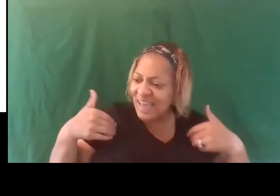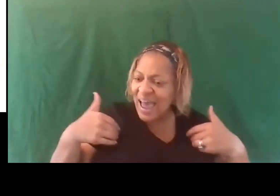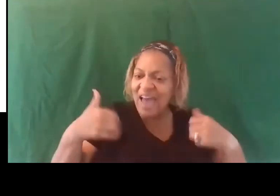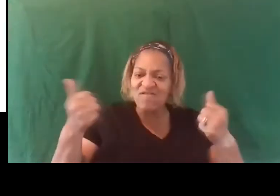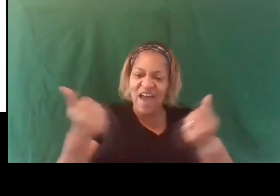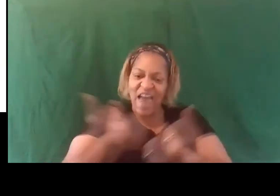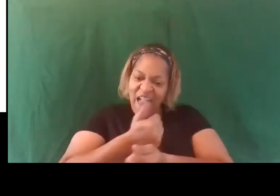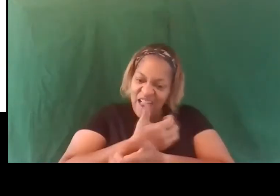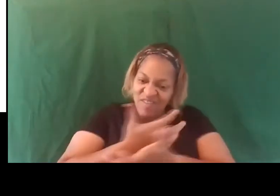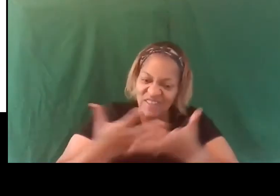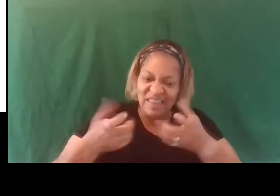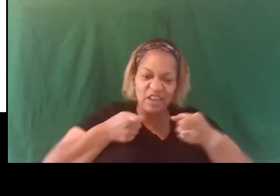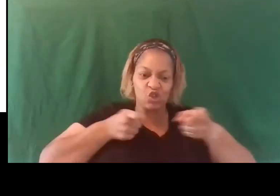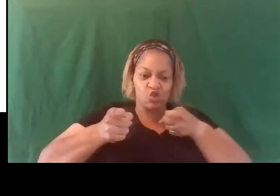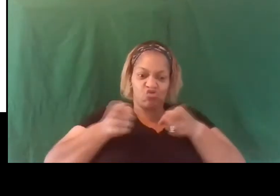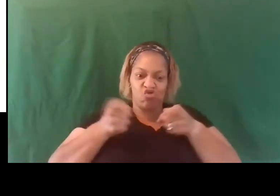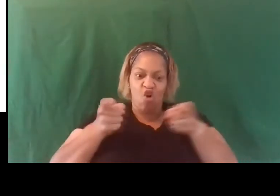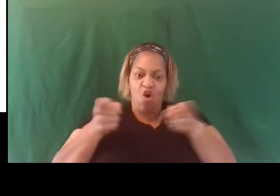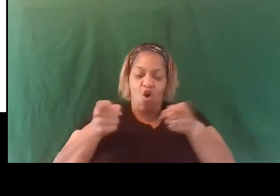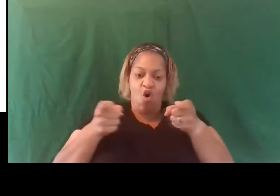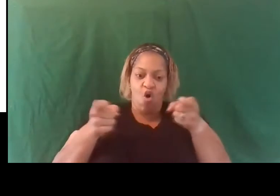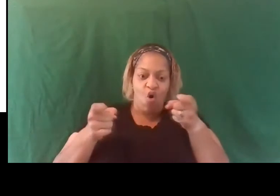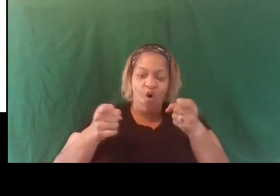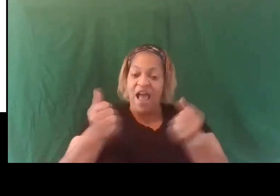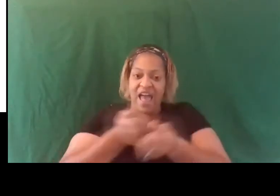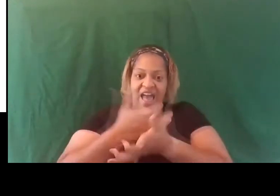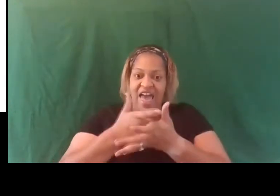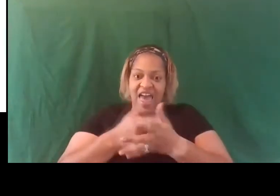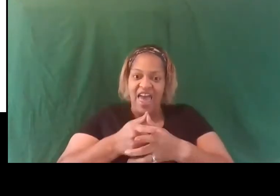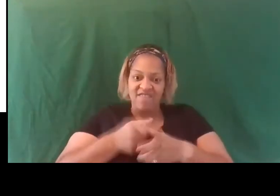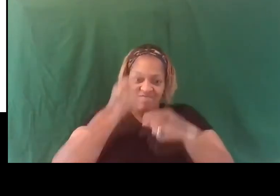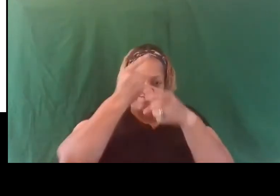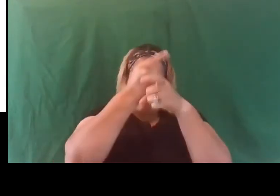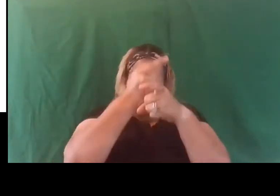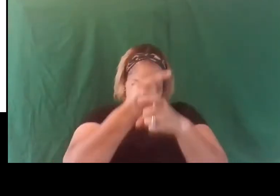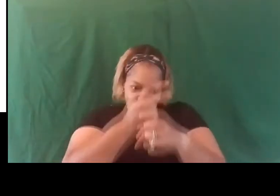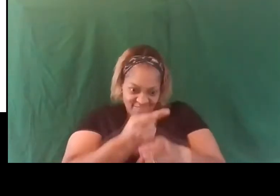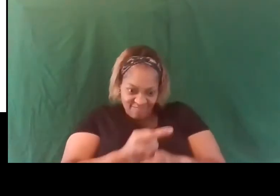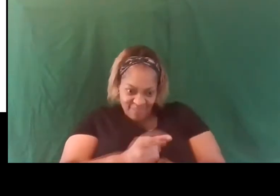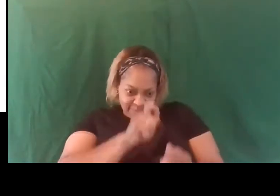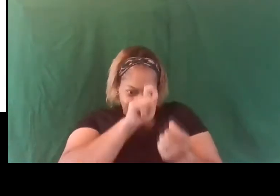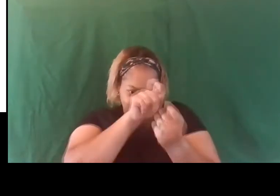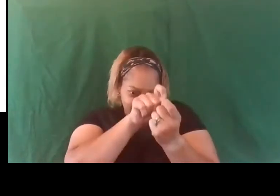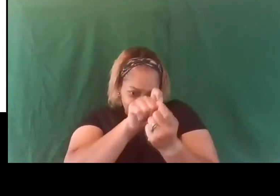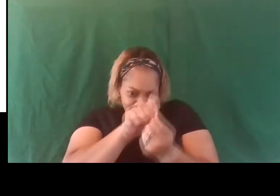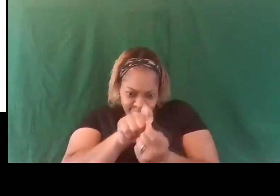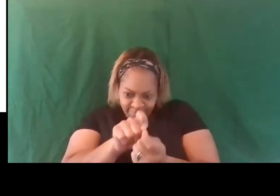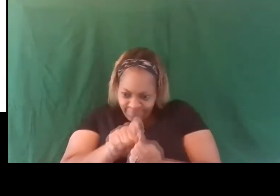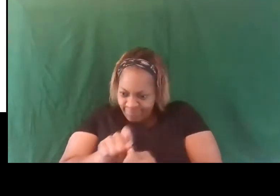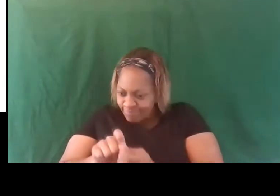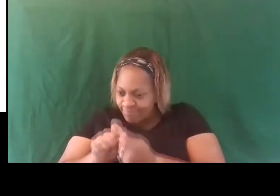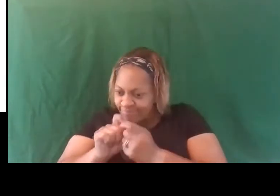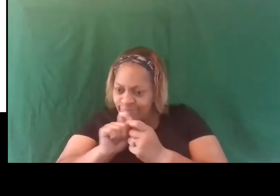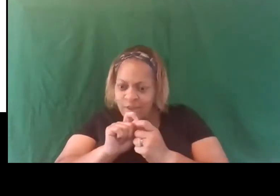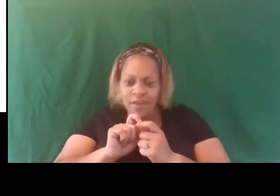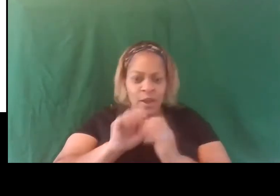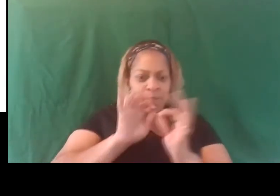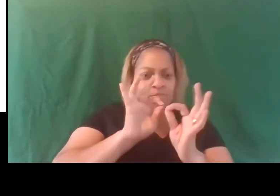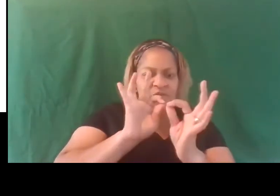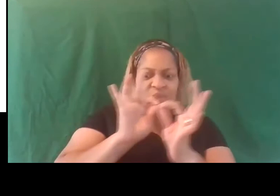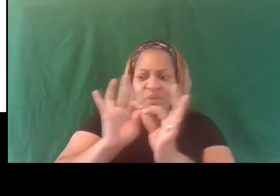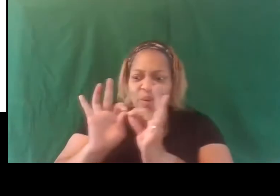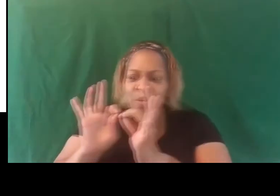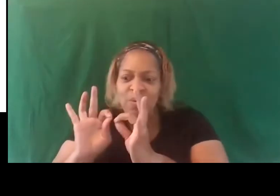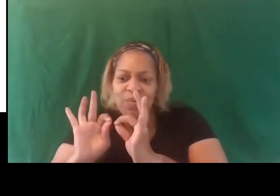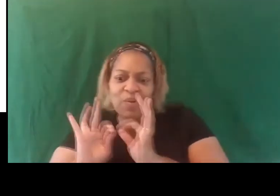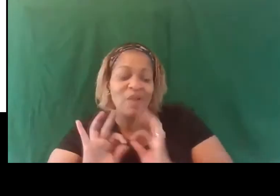life? So I make sure every I is dotted, every T is crossed, every comma is where it needs to be. I make sure that every bottle